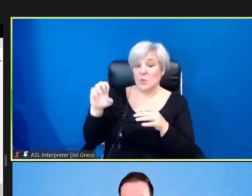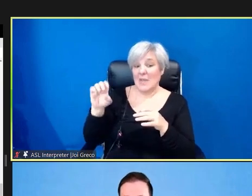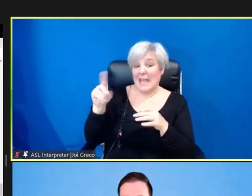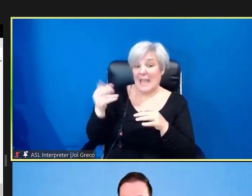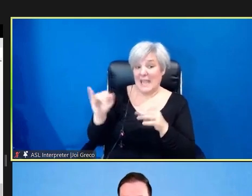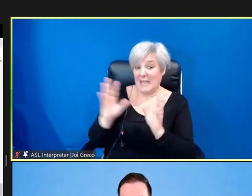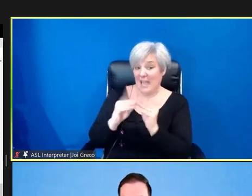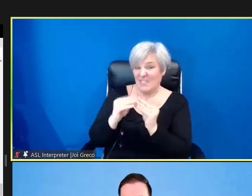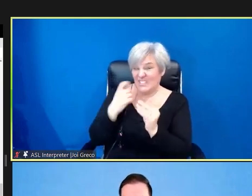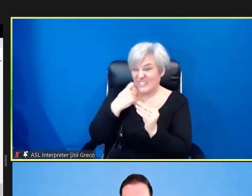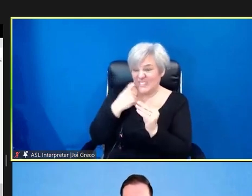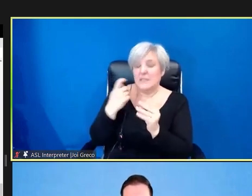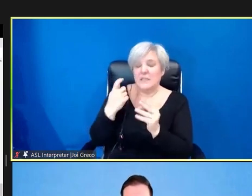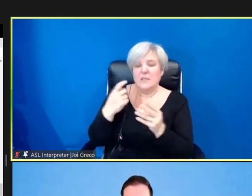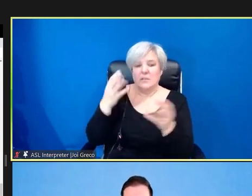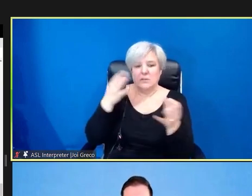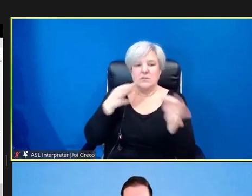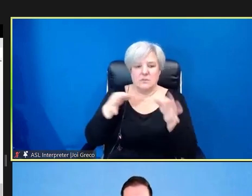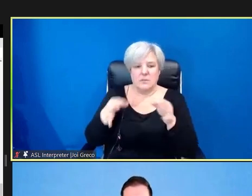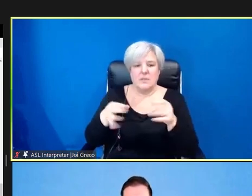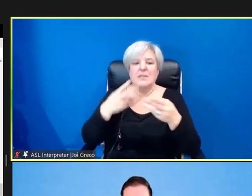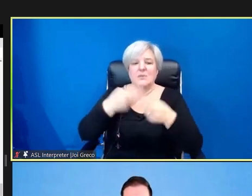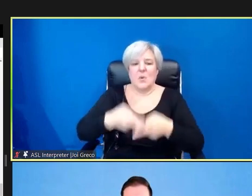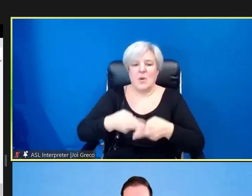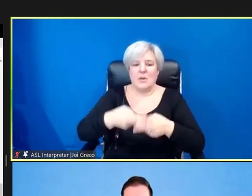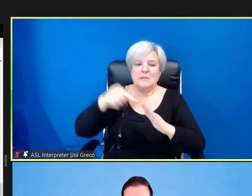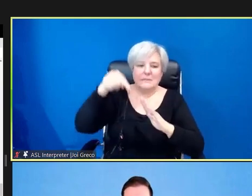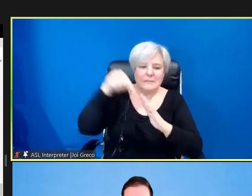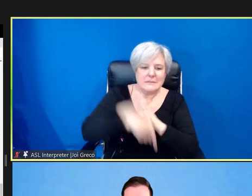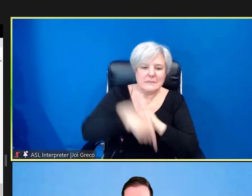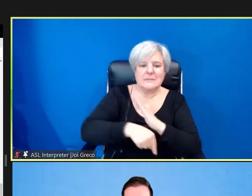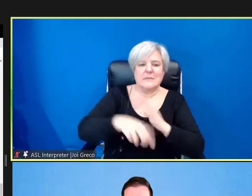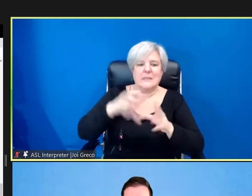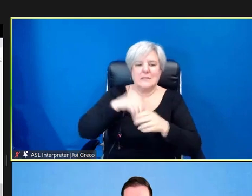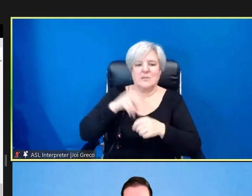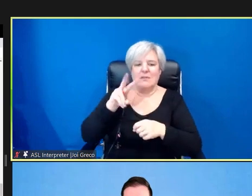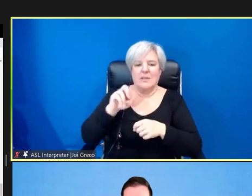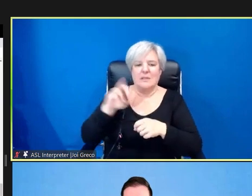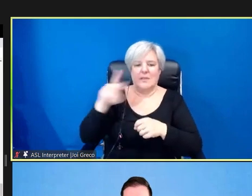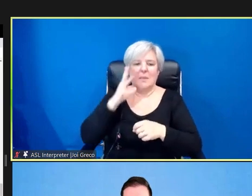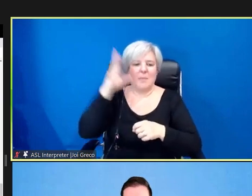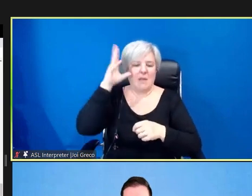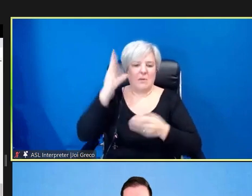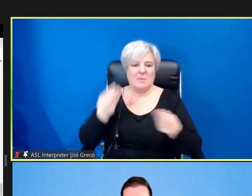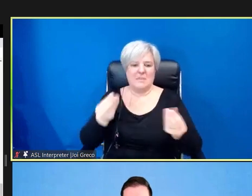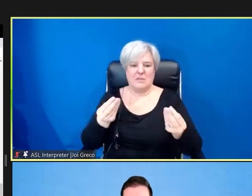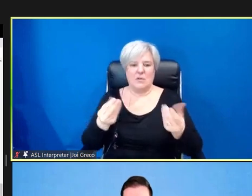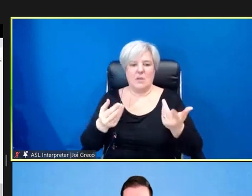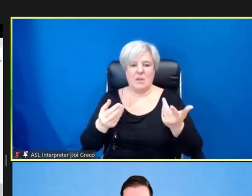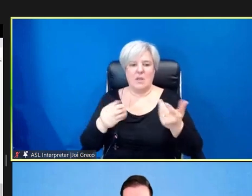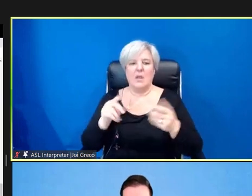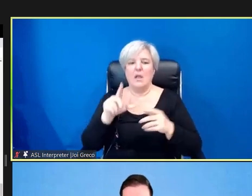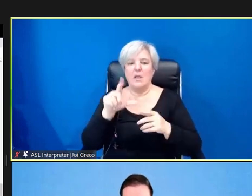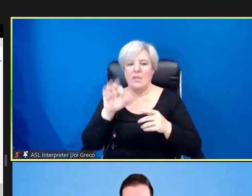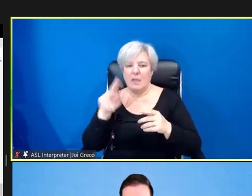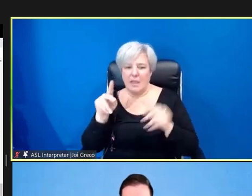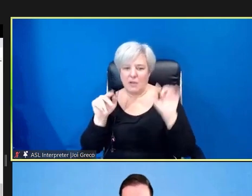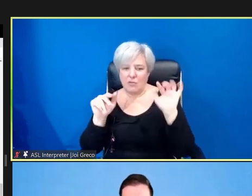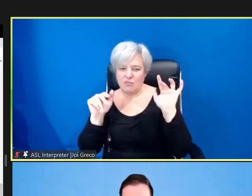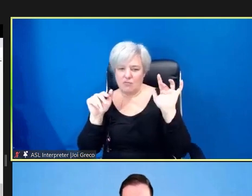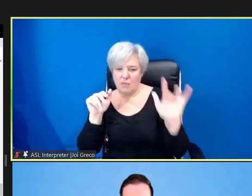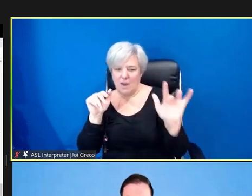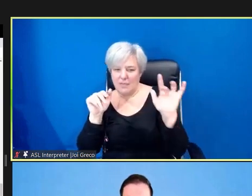The presentation is called Diving Deeper into the VSV Parent Materials. A link directly to